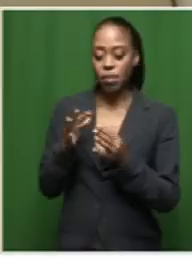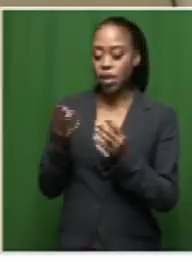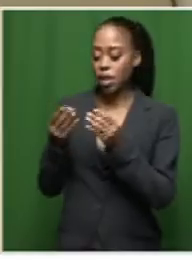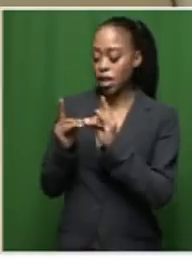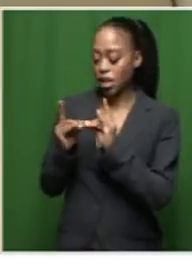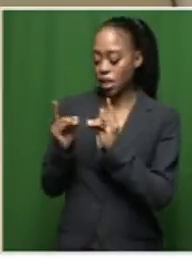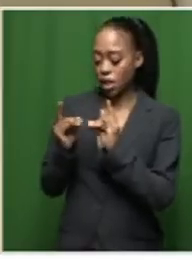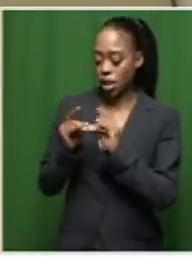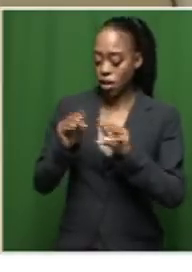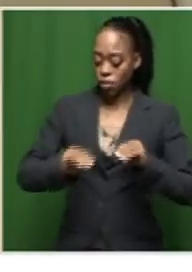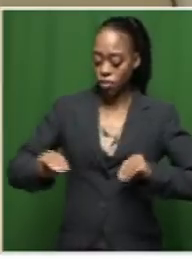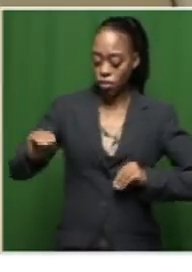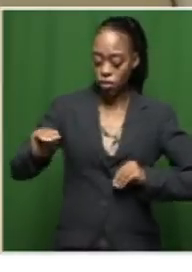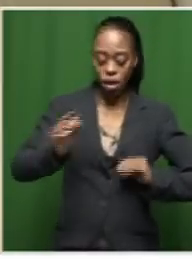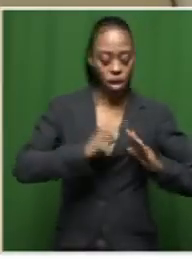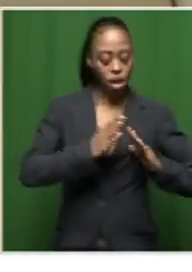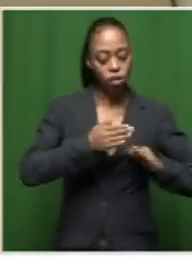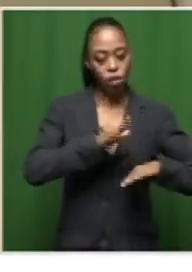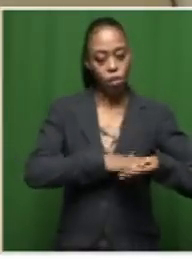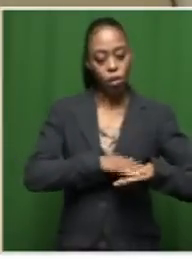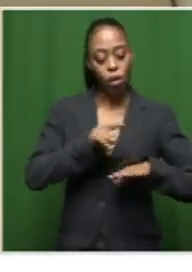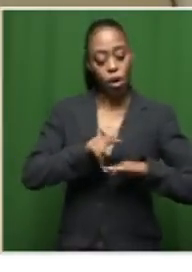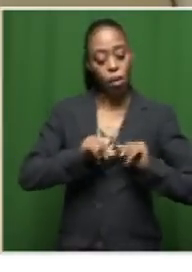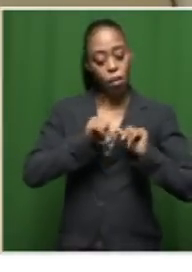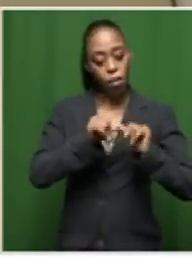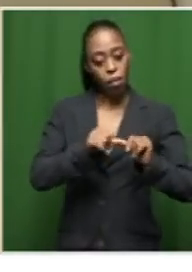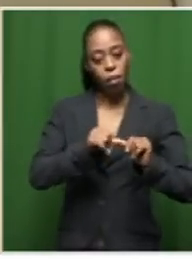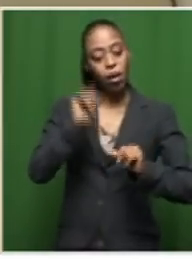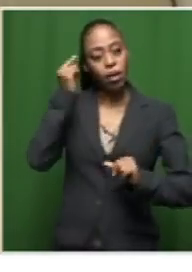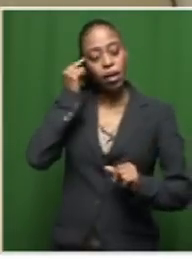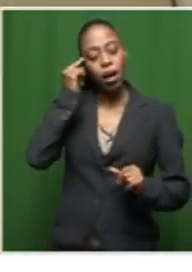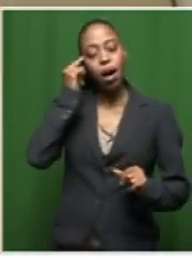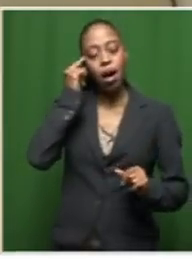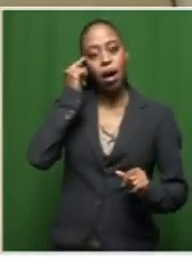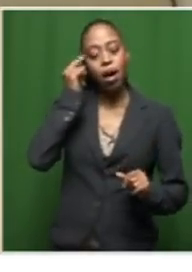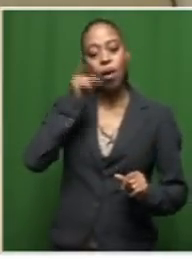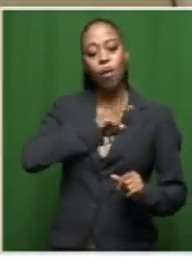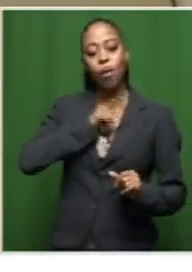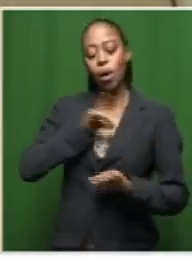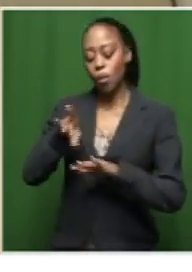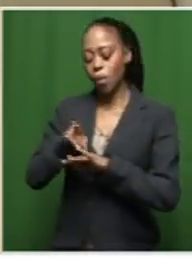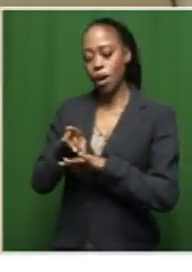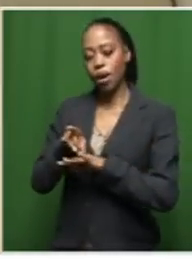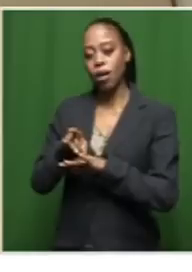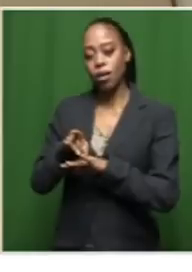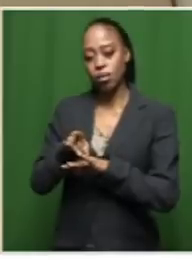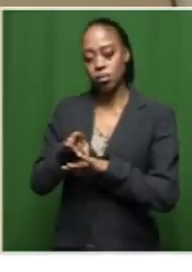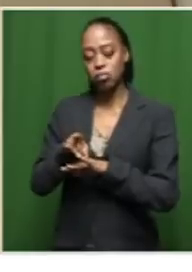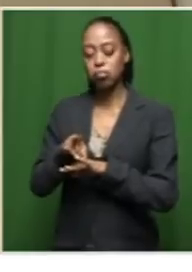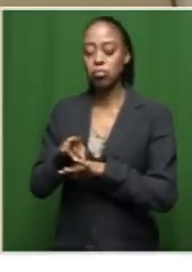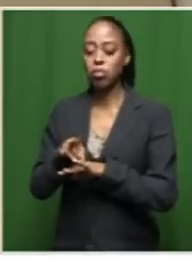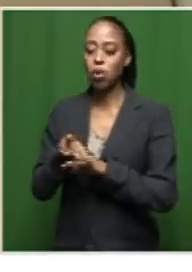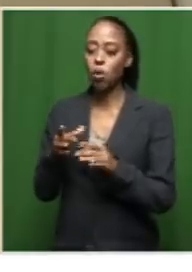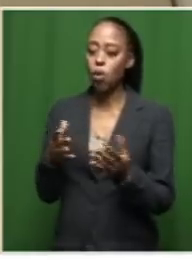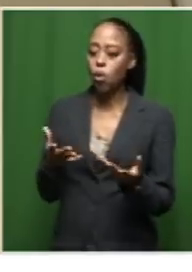and then they don't share a household, and that person continues to believe that because we are married in community of property